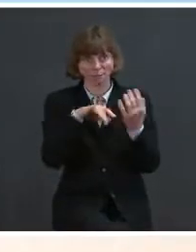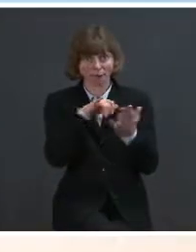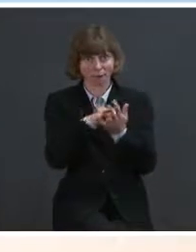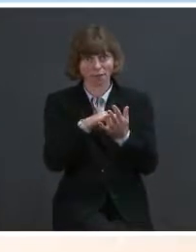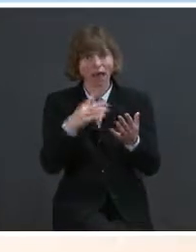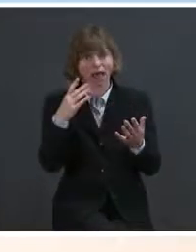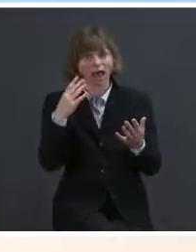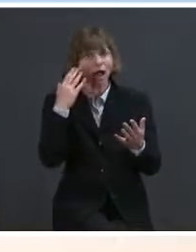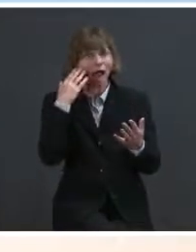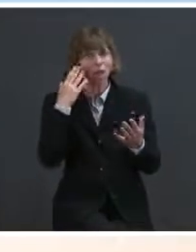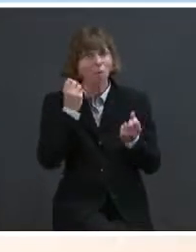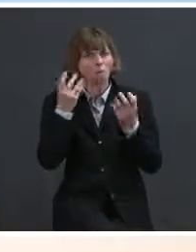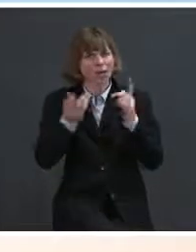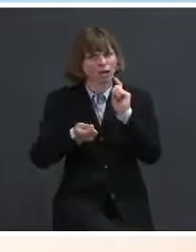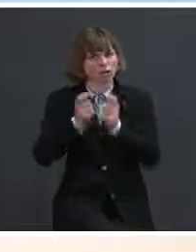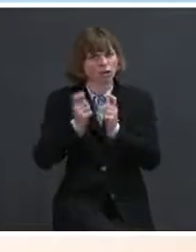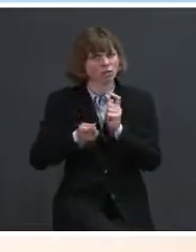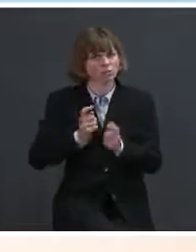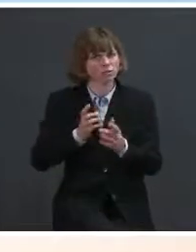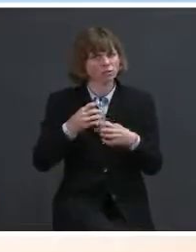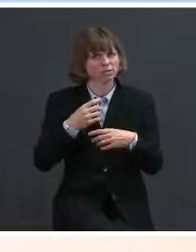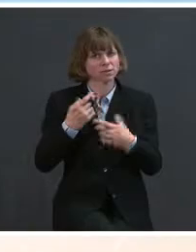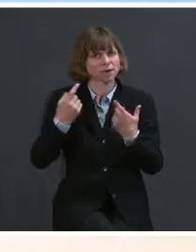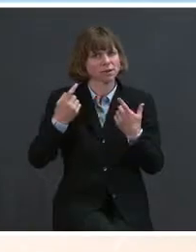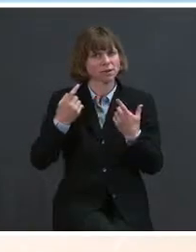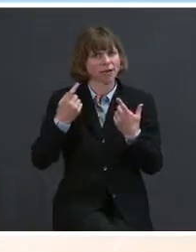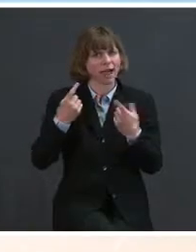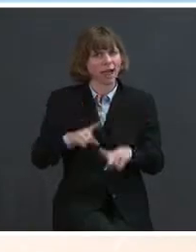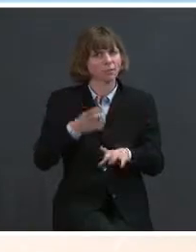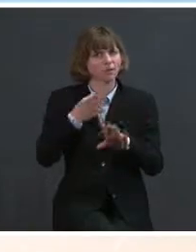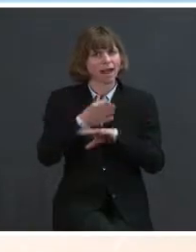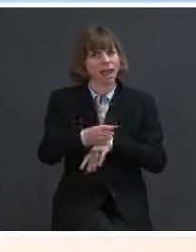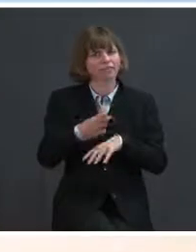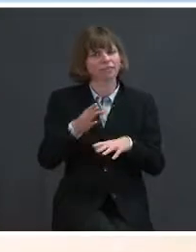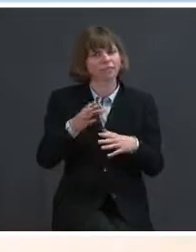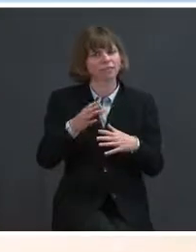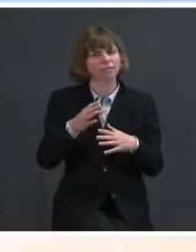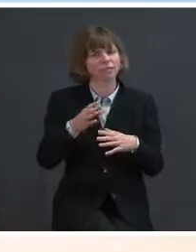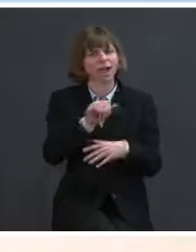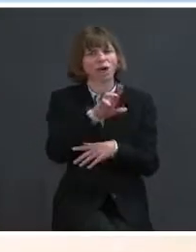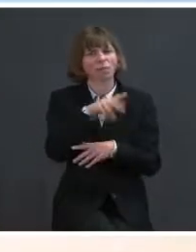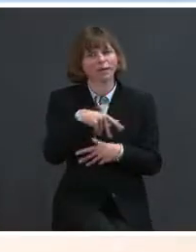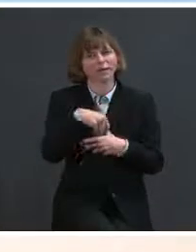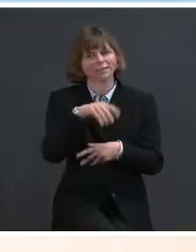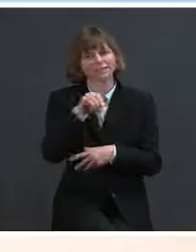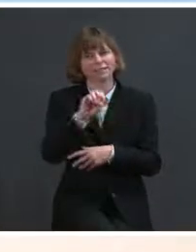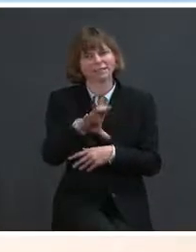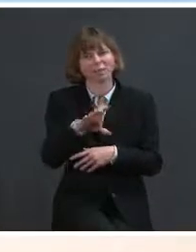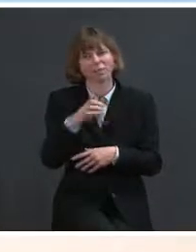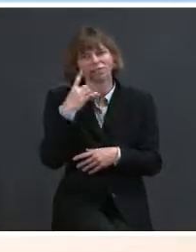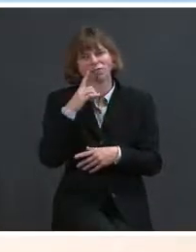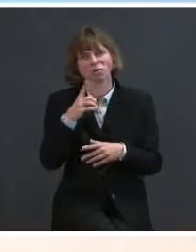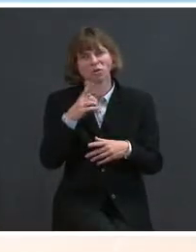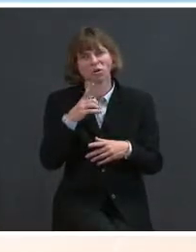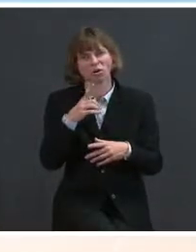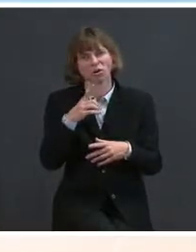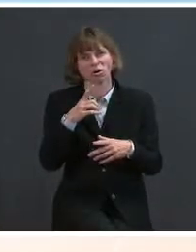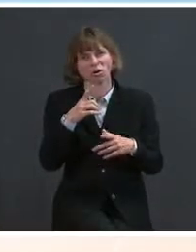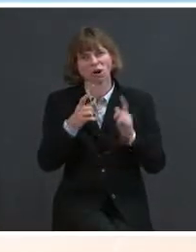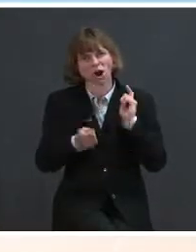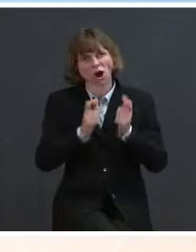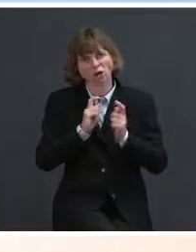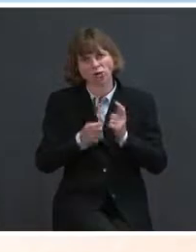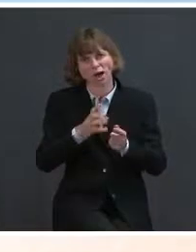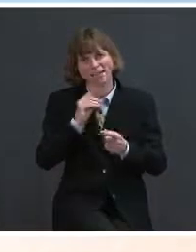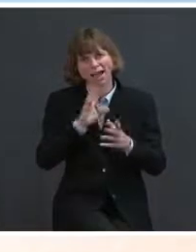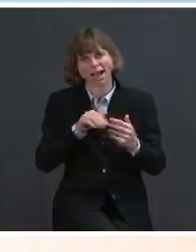the implementation of the package in December to adjust and address issues like non-filers having